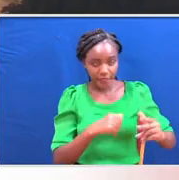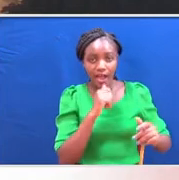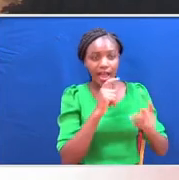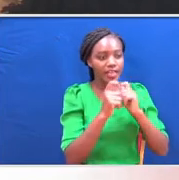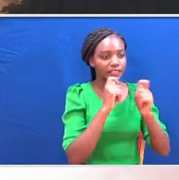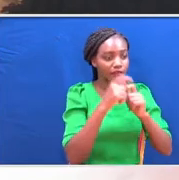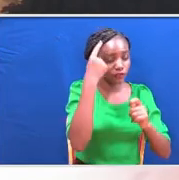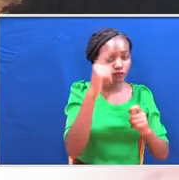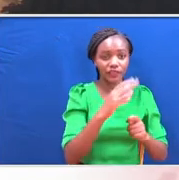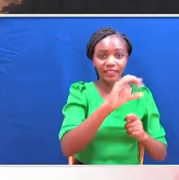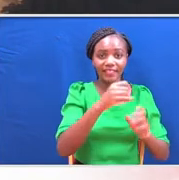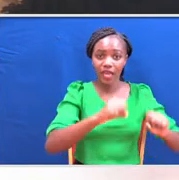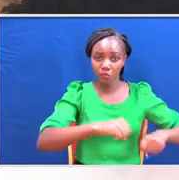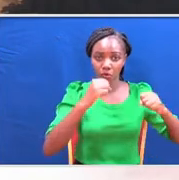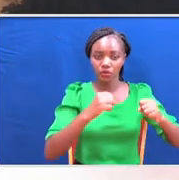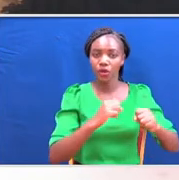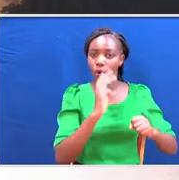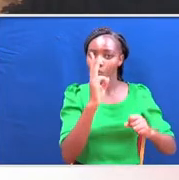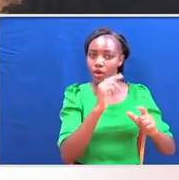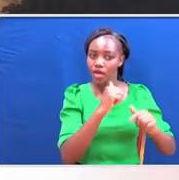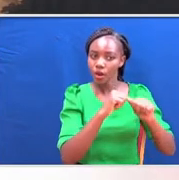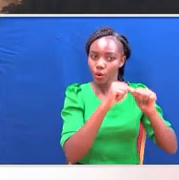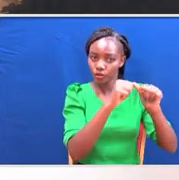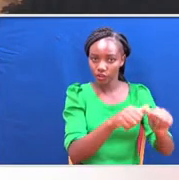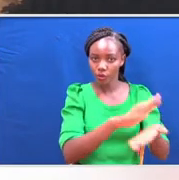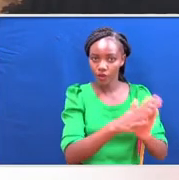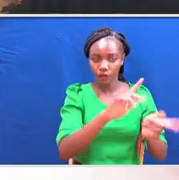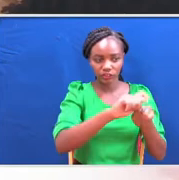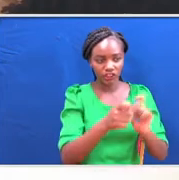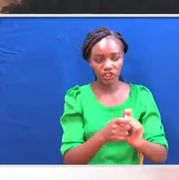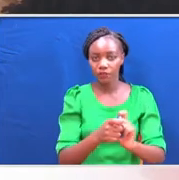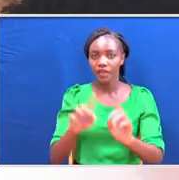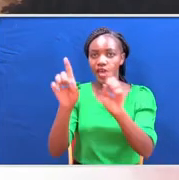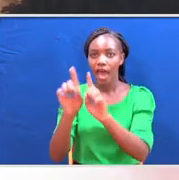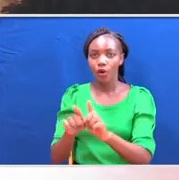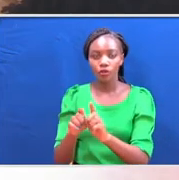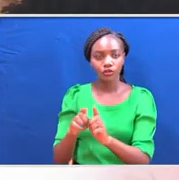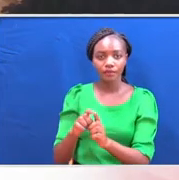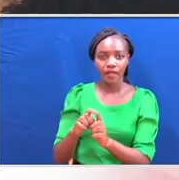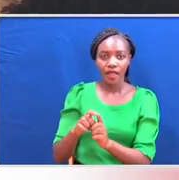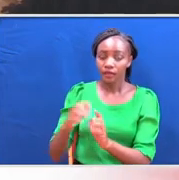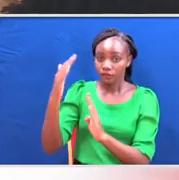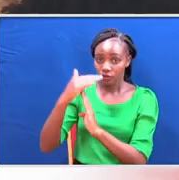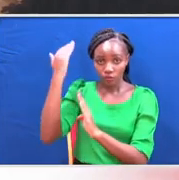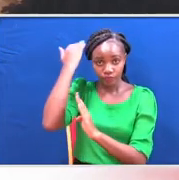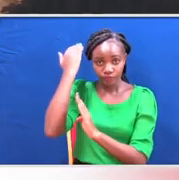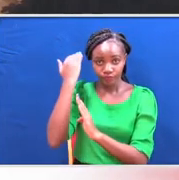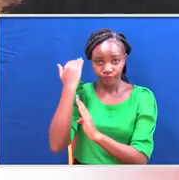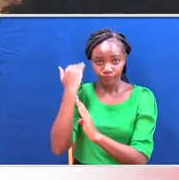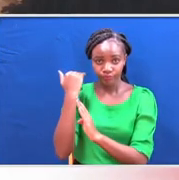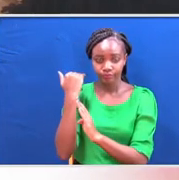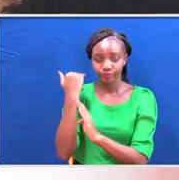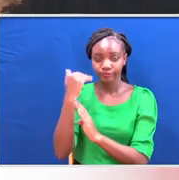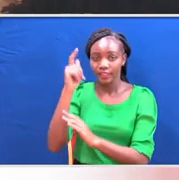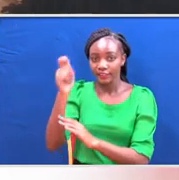Justice interviews, the court says, will continue. Meanwhile, Court of Appeal President William Ouko says